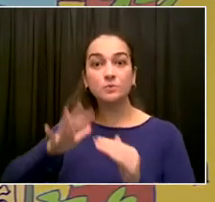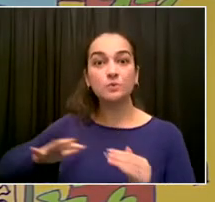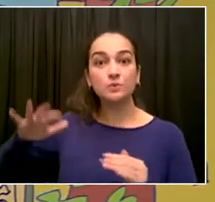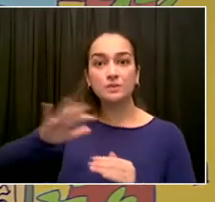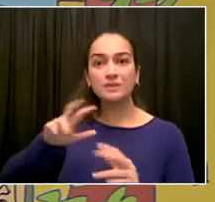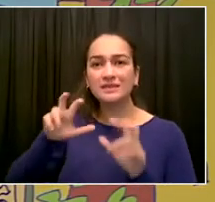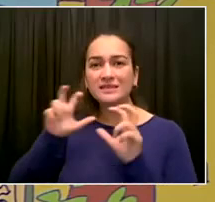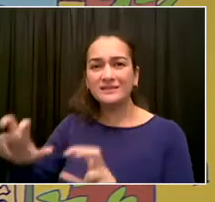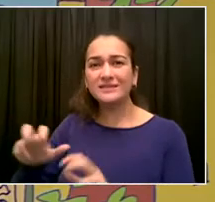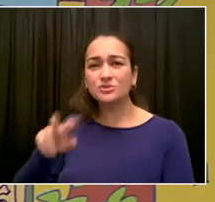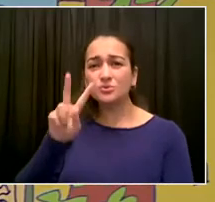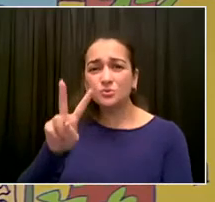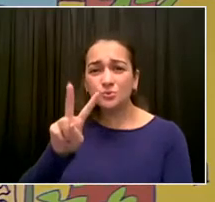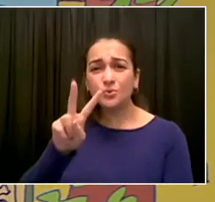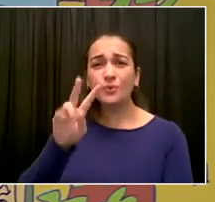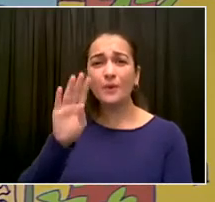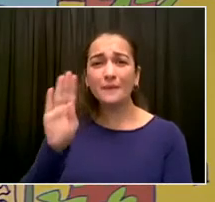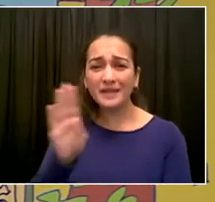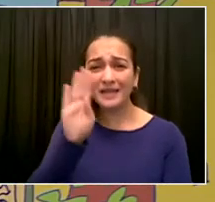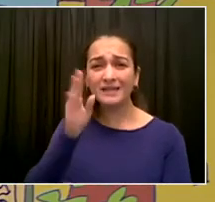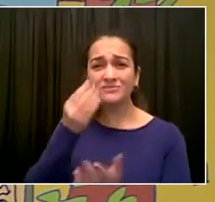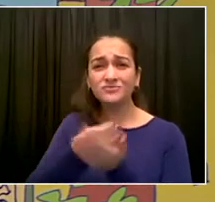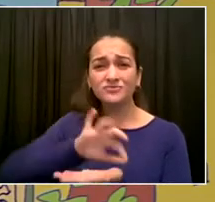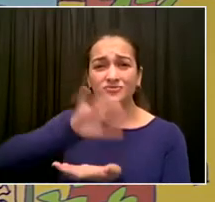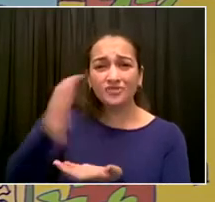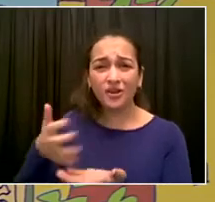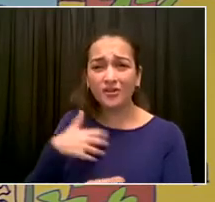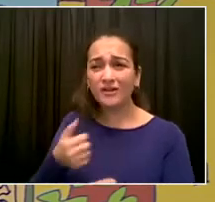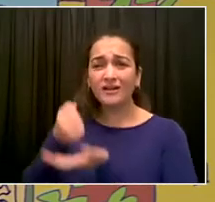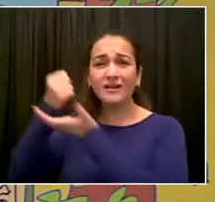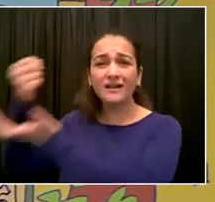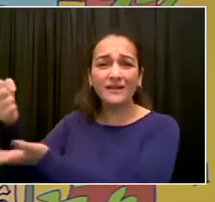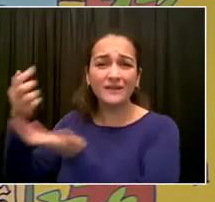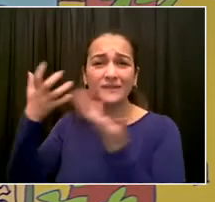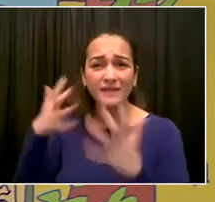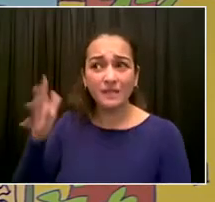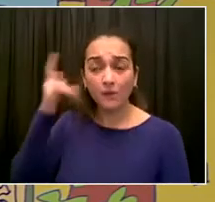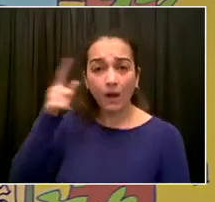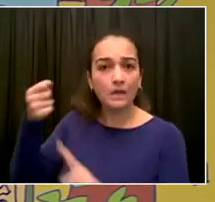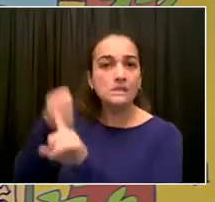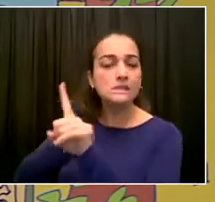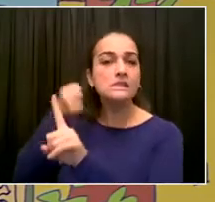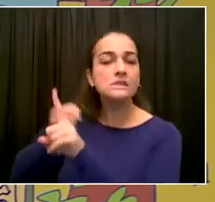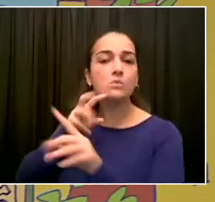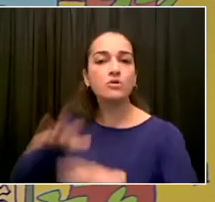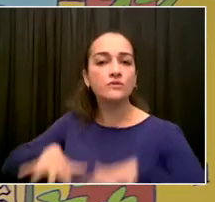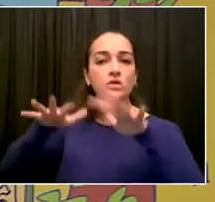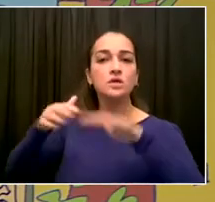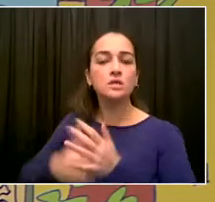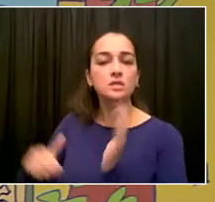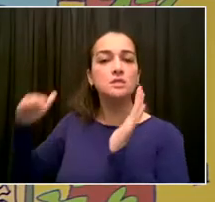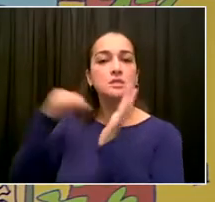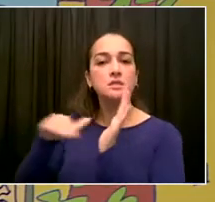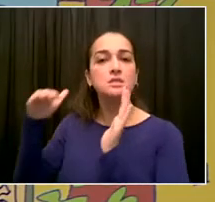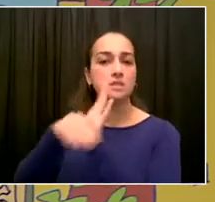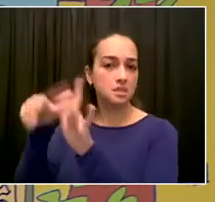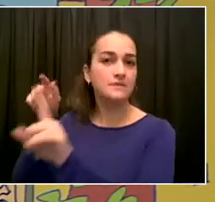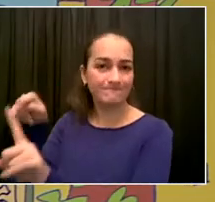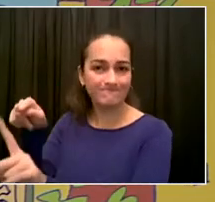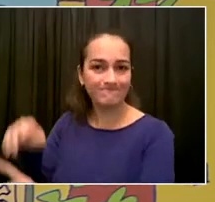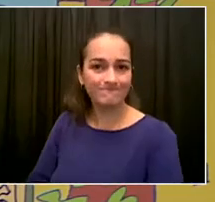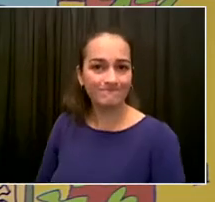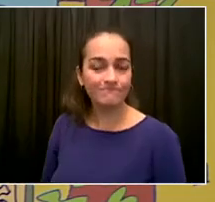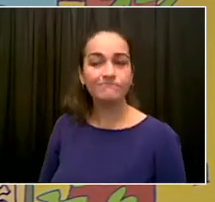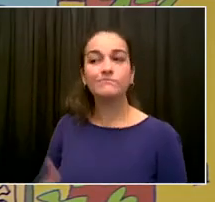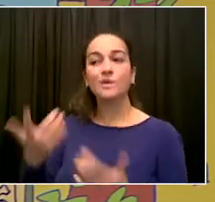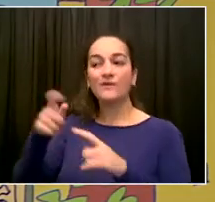last horrible situation with Ida, did not feel the effects, thank God, because those investments really worked. There's a particular area,